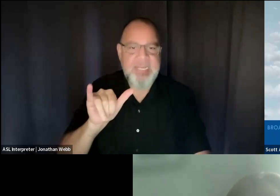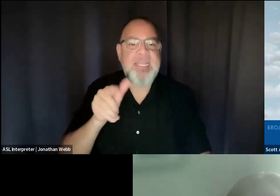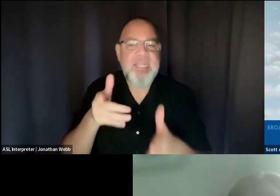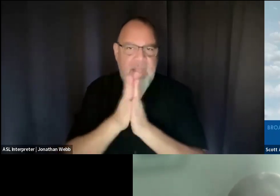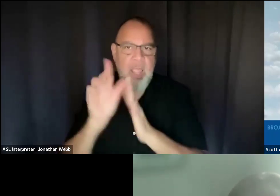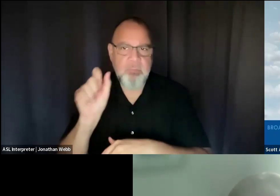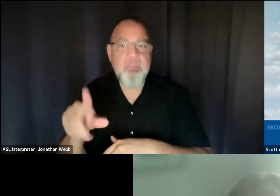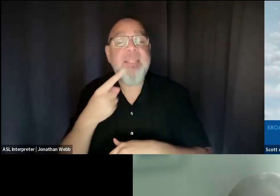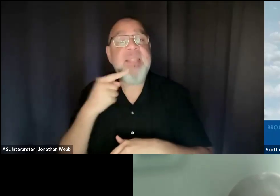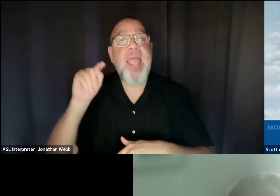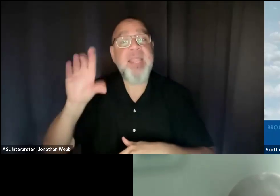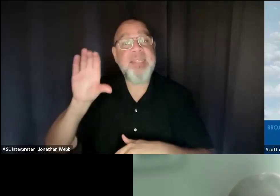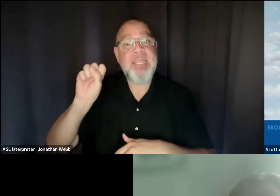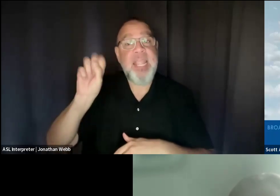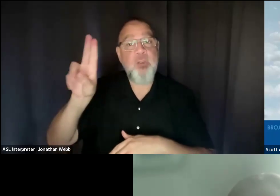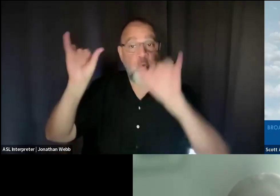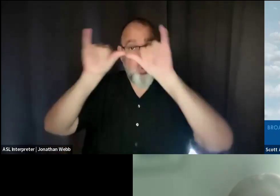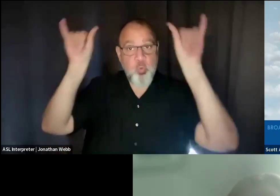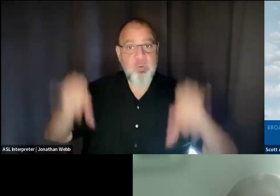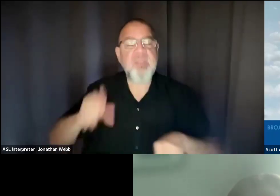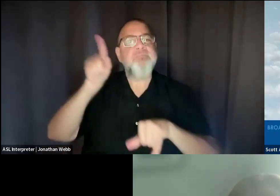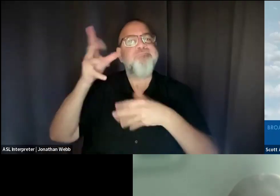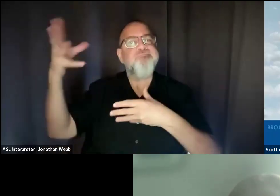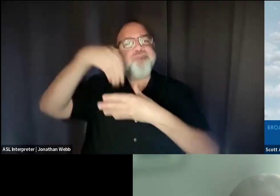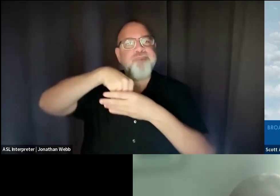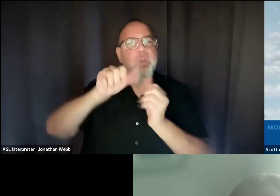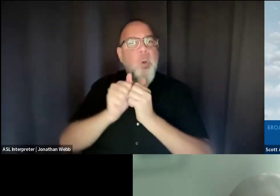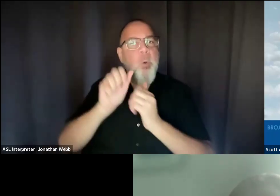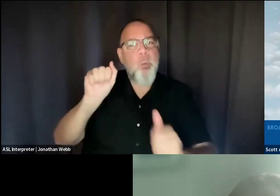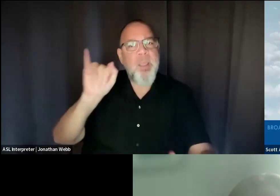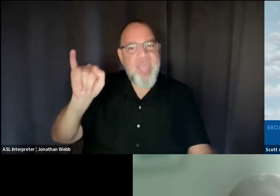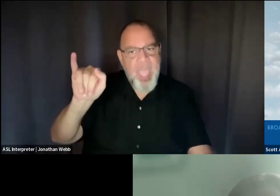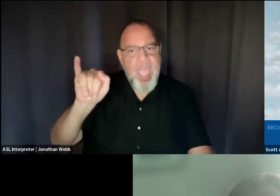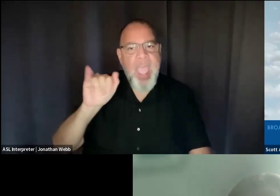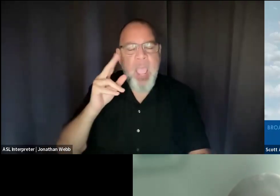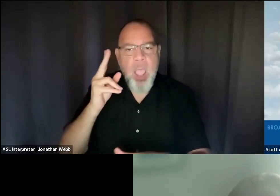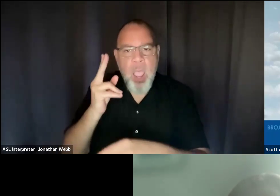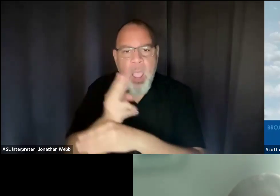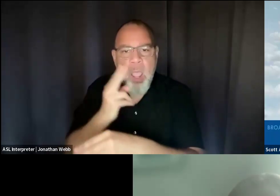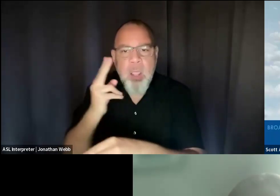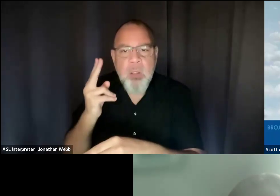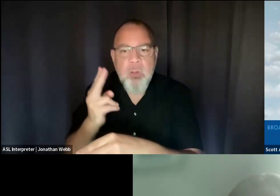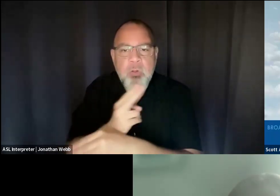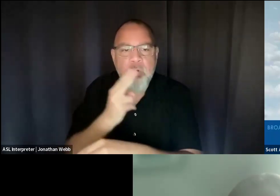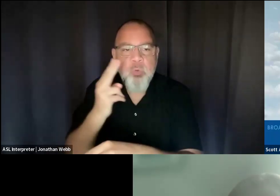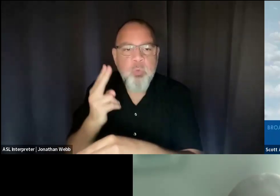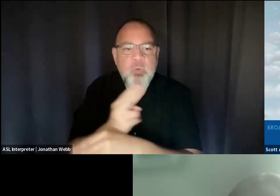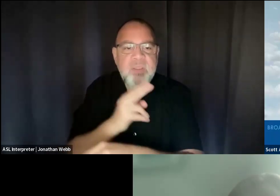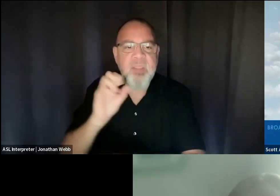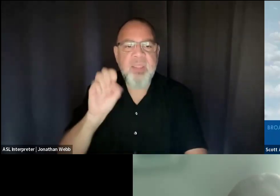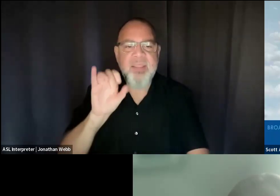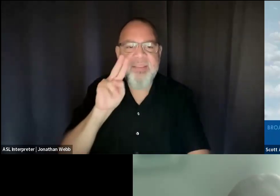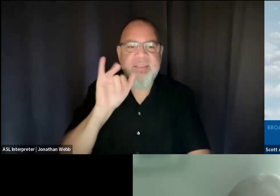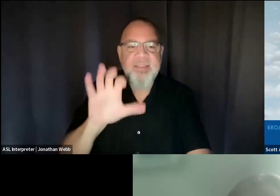the CSUs are all participating in AI using the Scenic Air AI resources, and that a couple